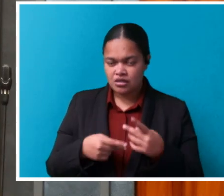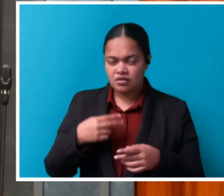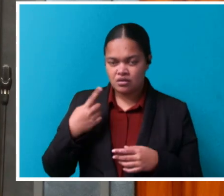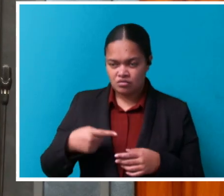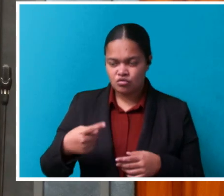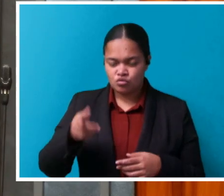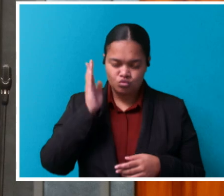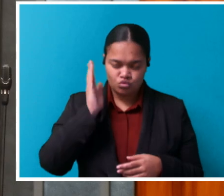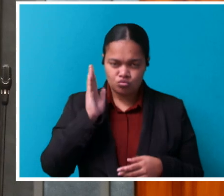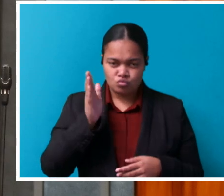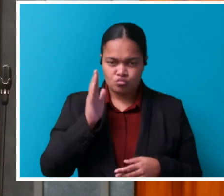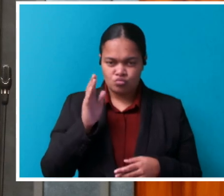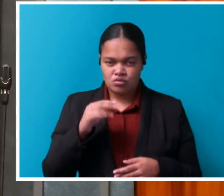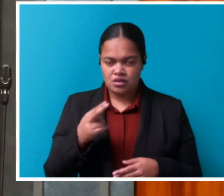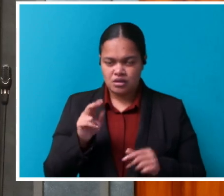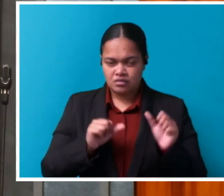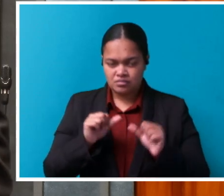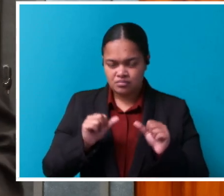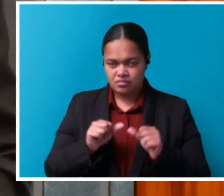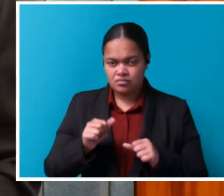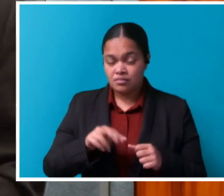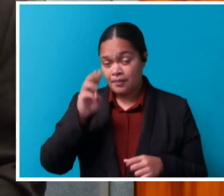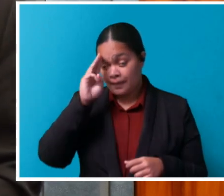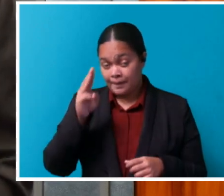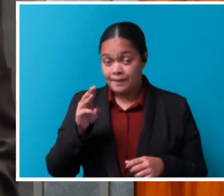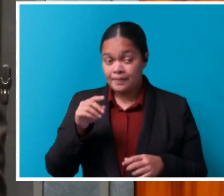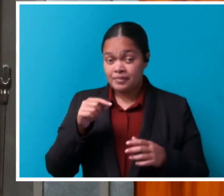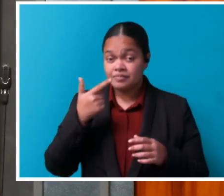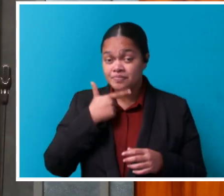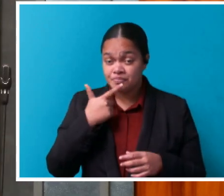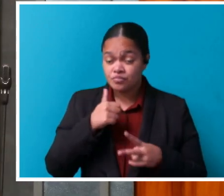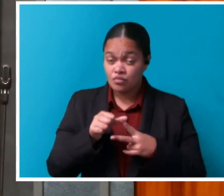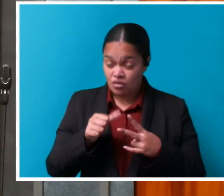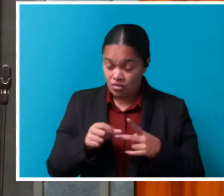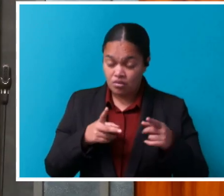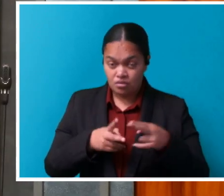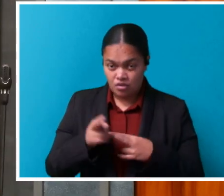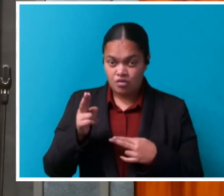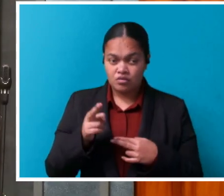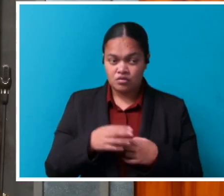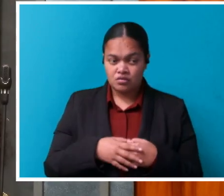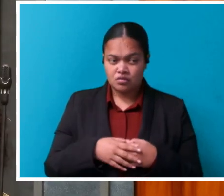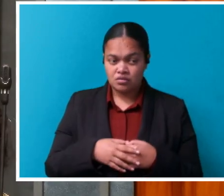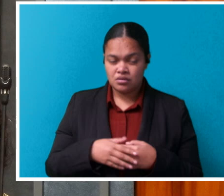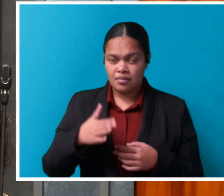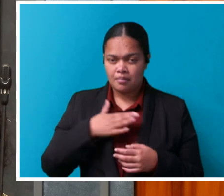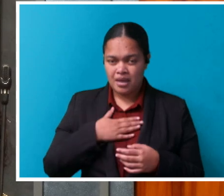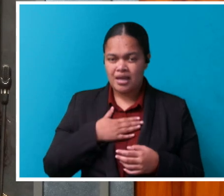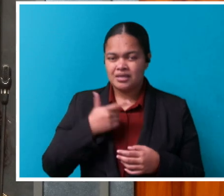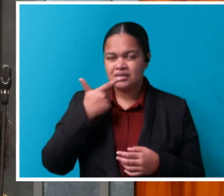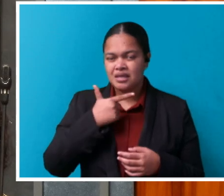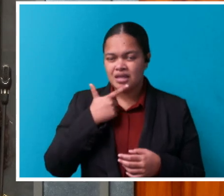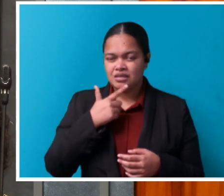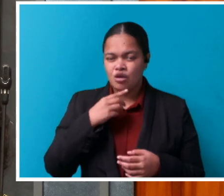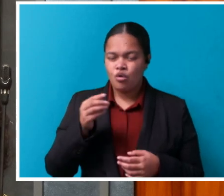enrichment session. Madam Deputy Speaker, TSLS also launched the My TSLS mobile app on